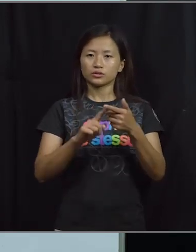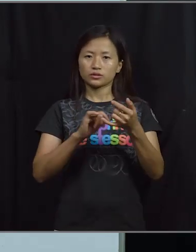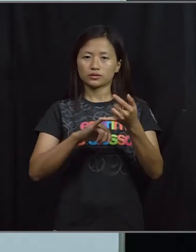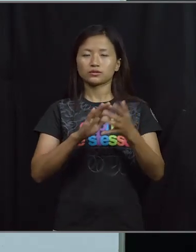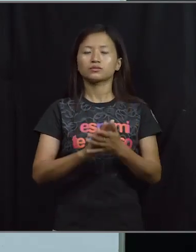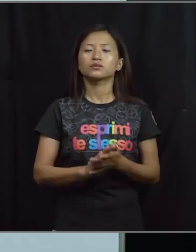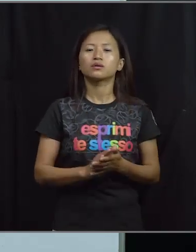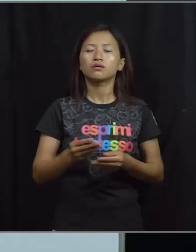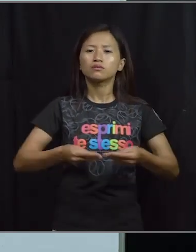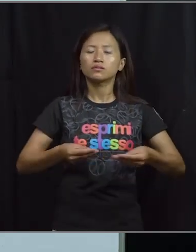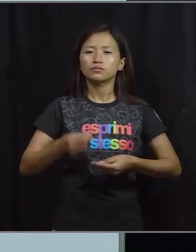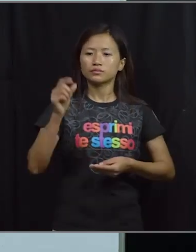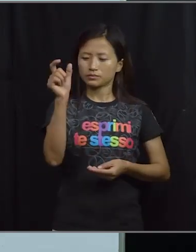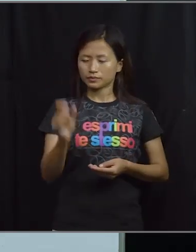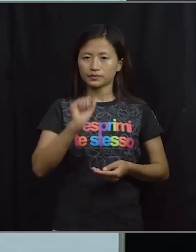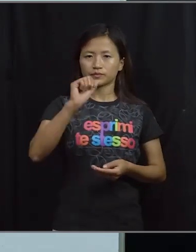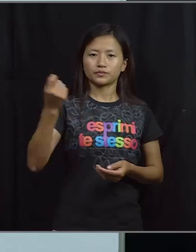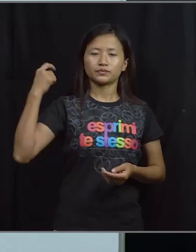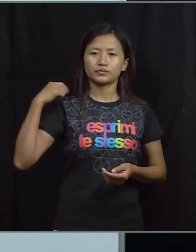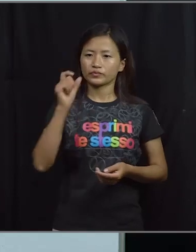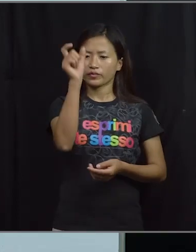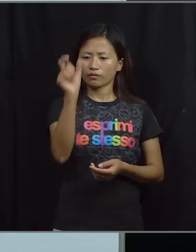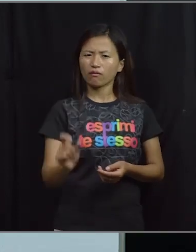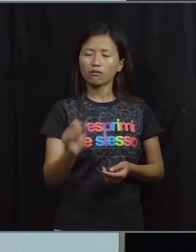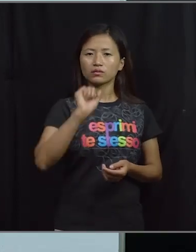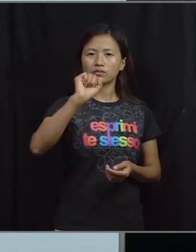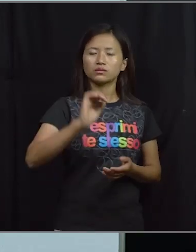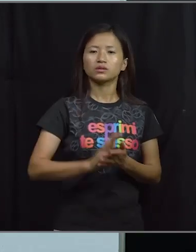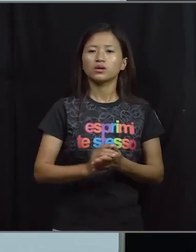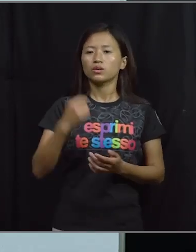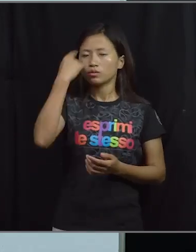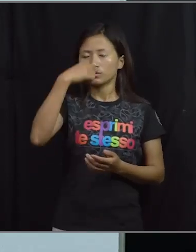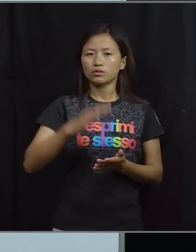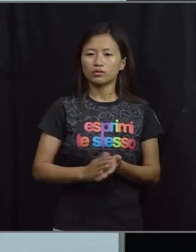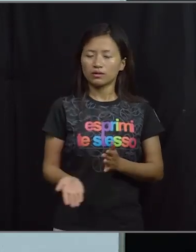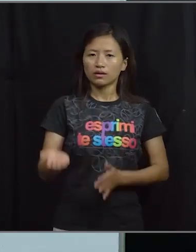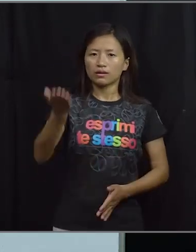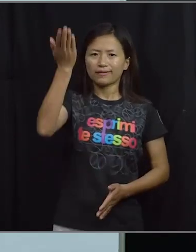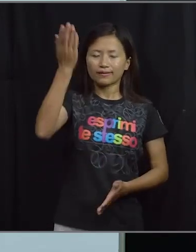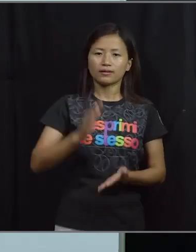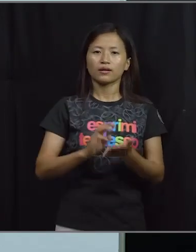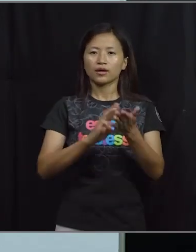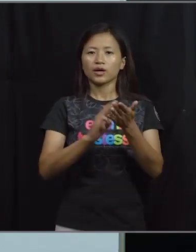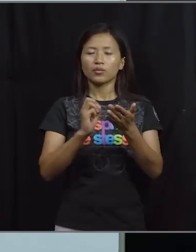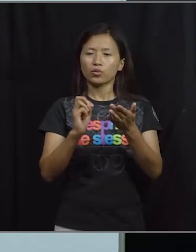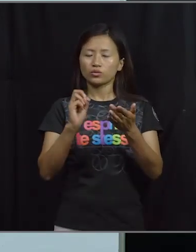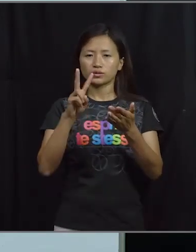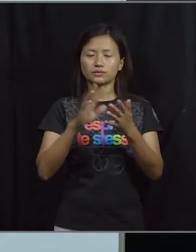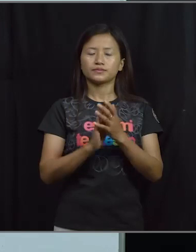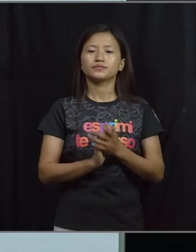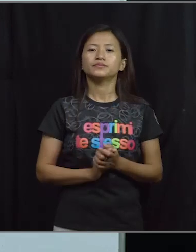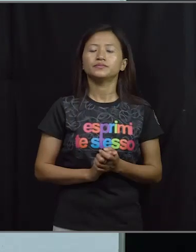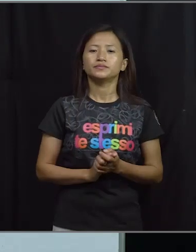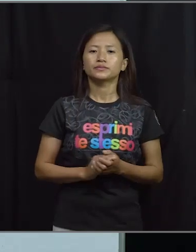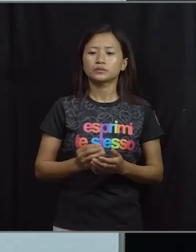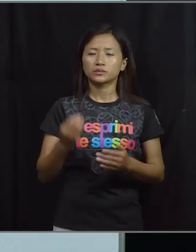Spontaneous entrepreneurs are those kind of individuals or entrepreneurs who are very highly motivated. They are highly